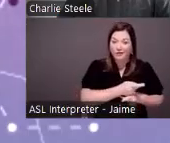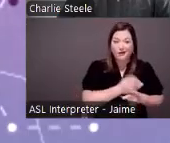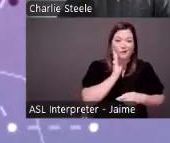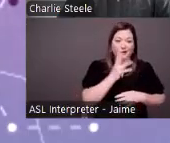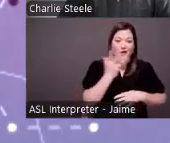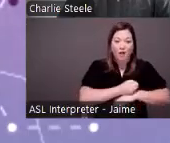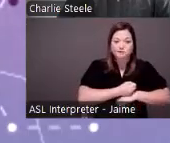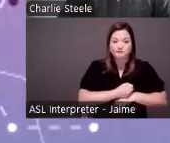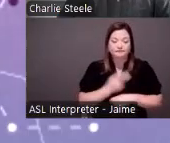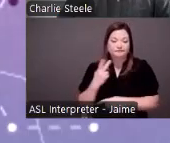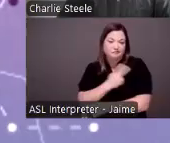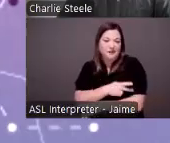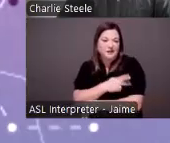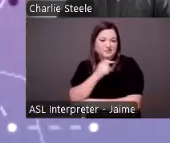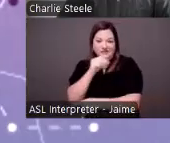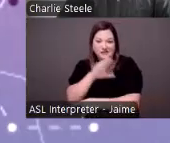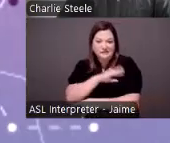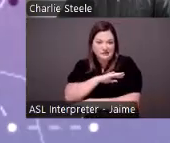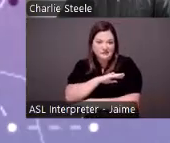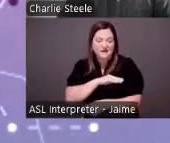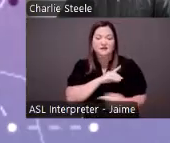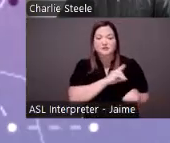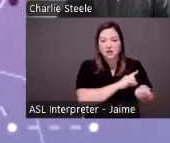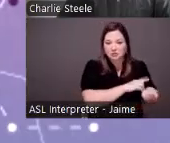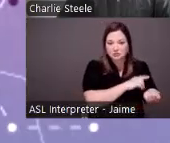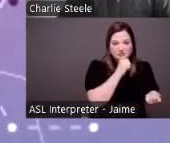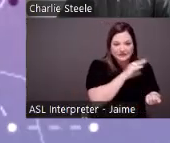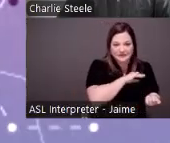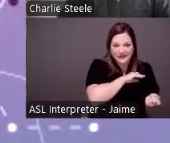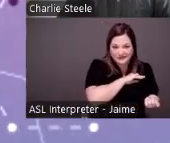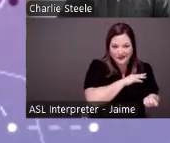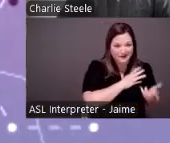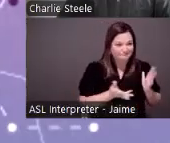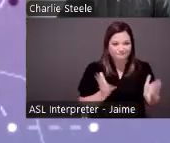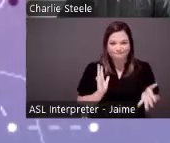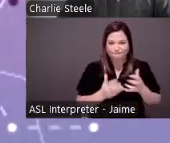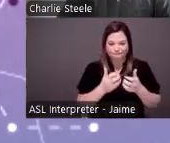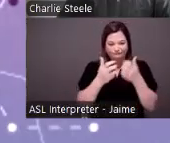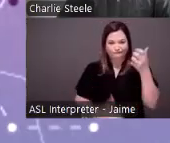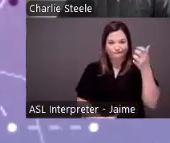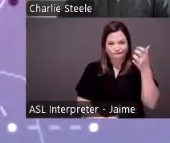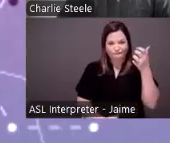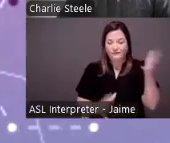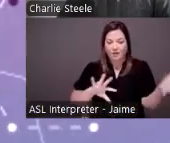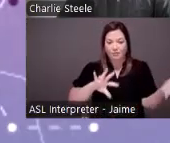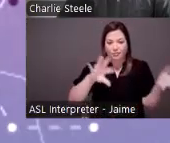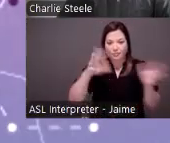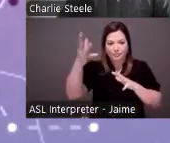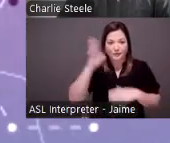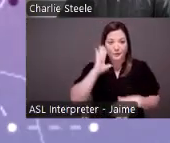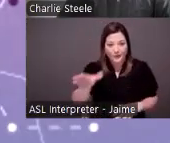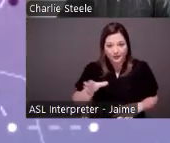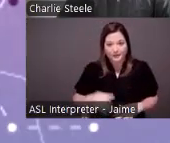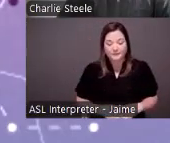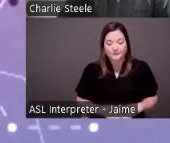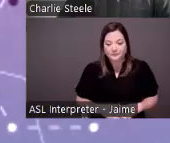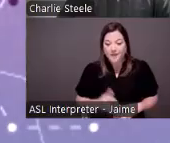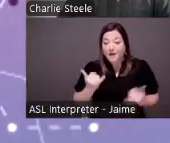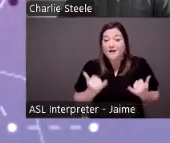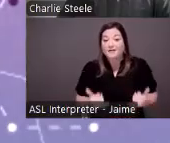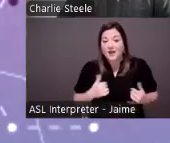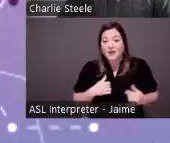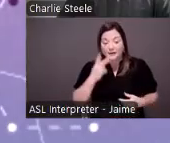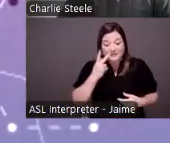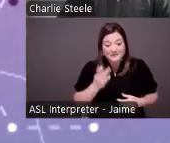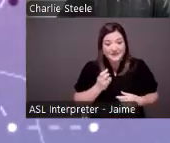satisfied, physicians and healthcare providers will not be satisfied, and it's a recipe for disaster. I do see a couple points